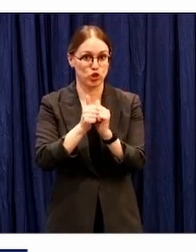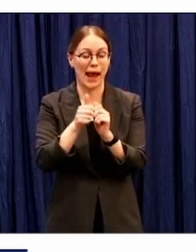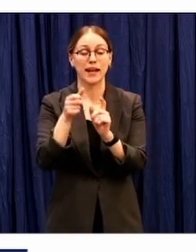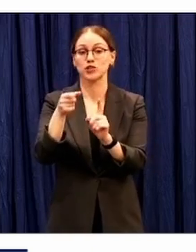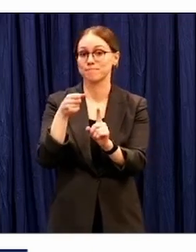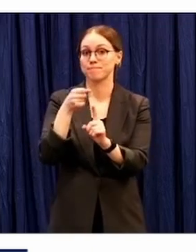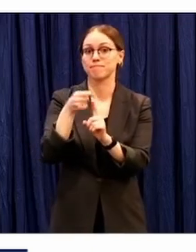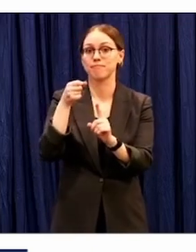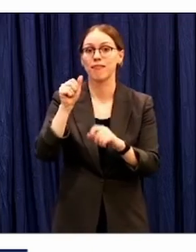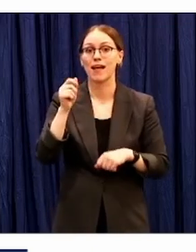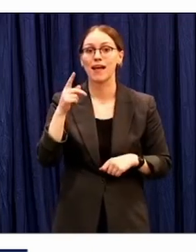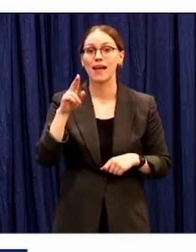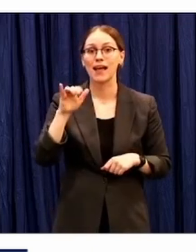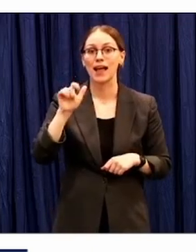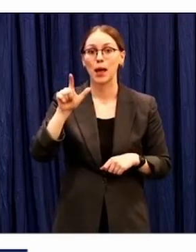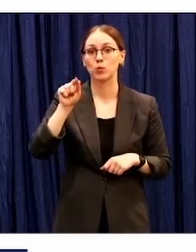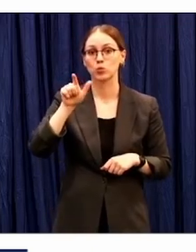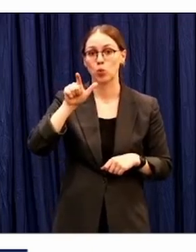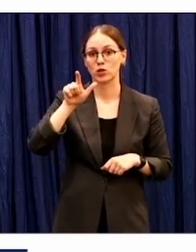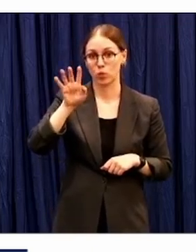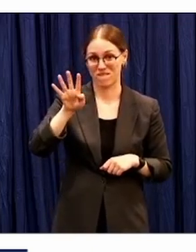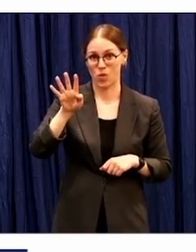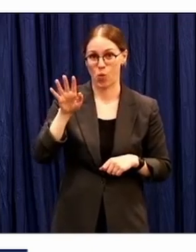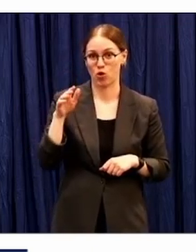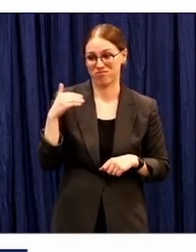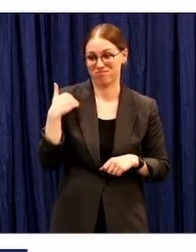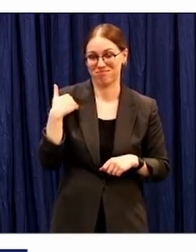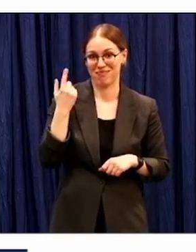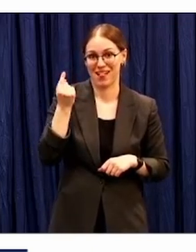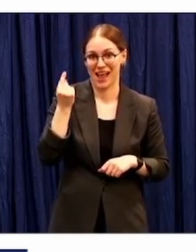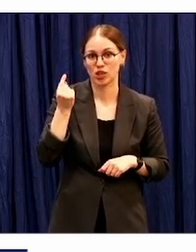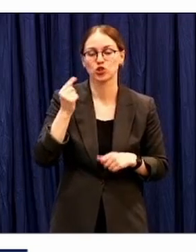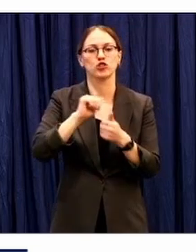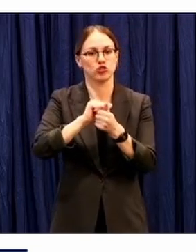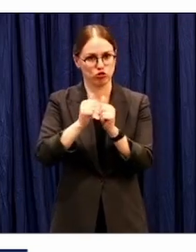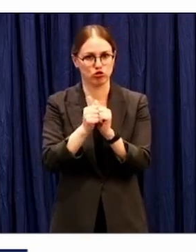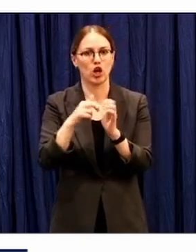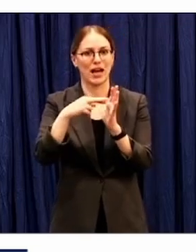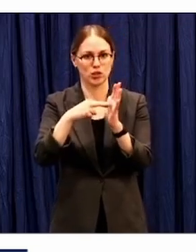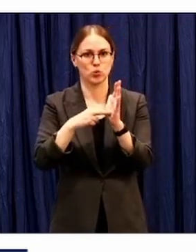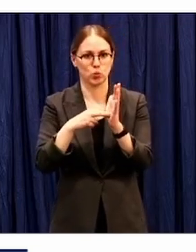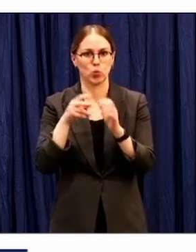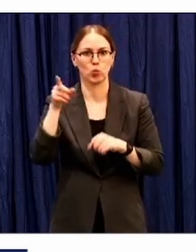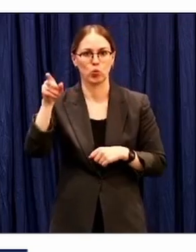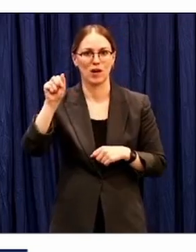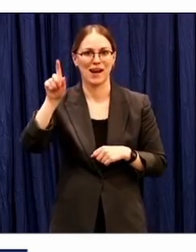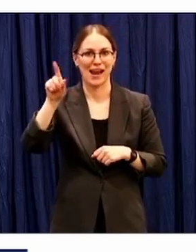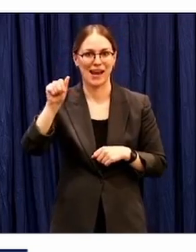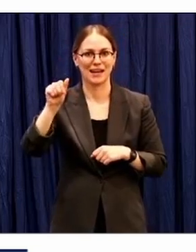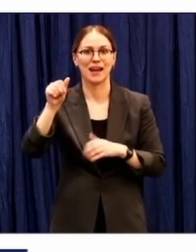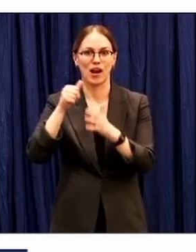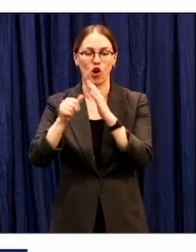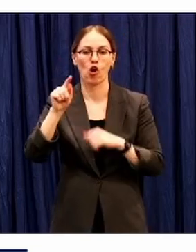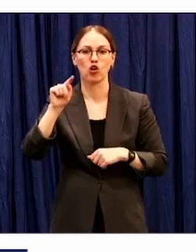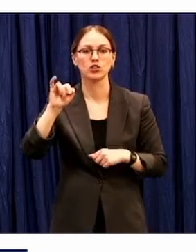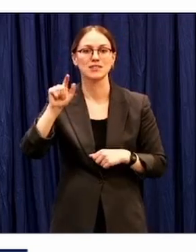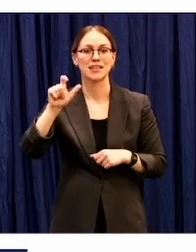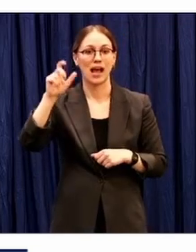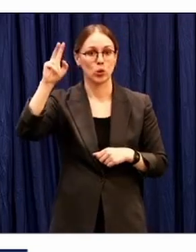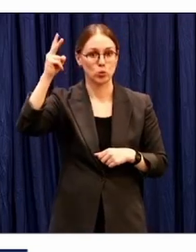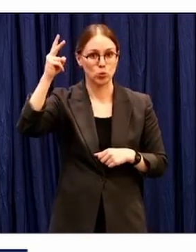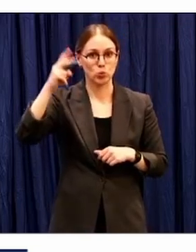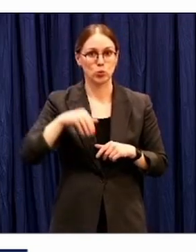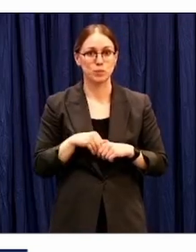of 2024, a rule change was made to Title II of the ADA. Prior to that date, Title II of the